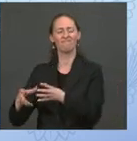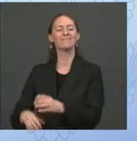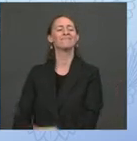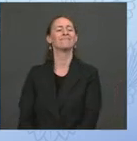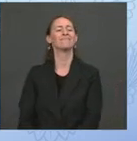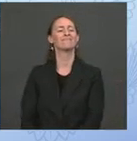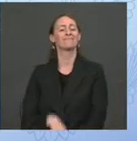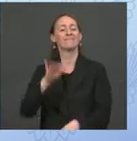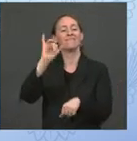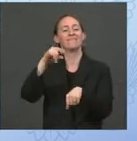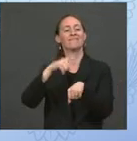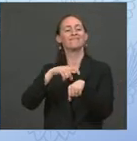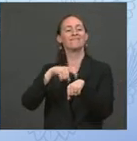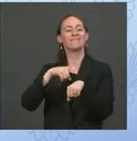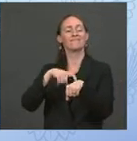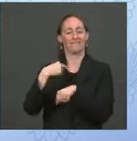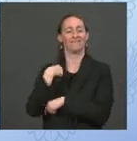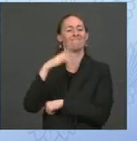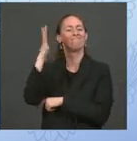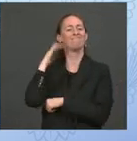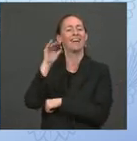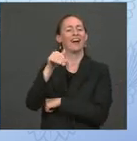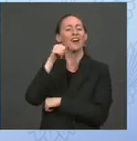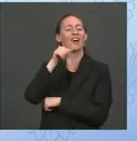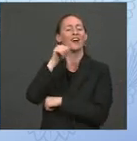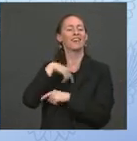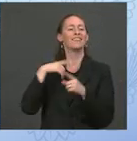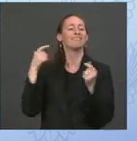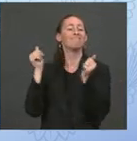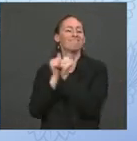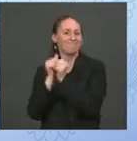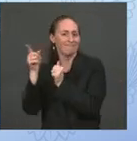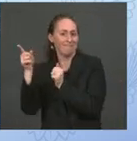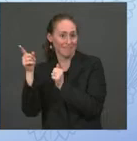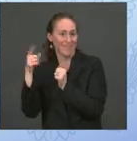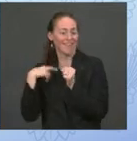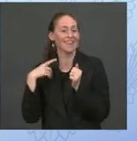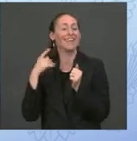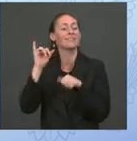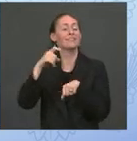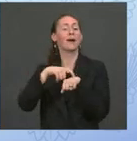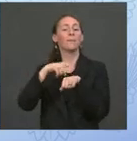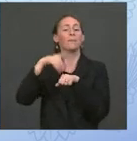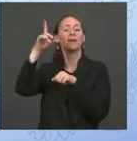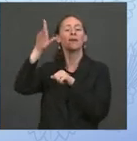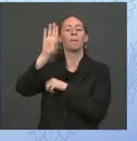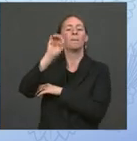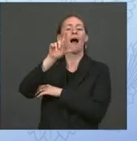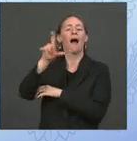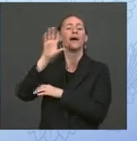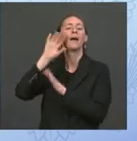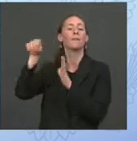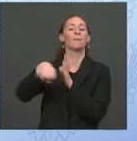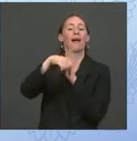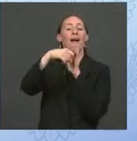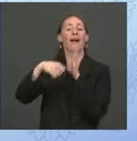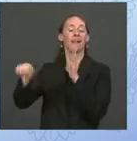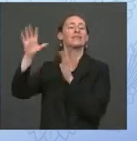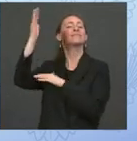And if I was lucky, I got to ring the brass bell, literally, that called her students to